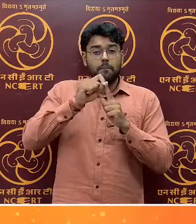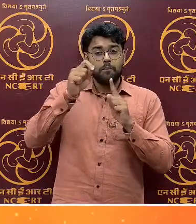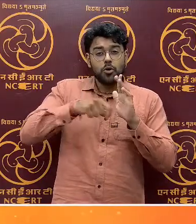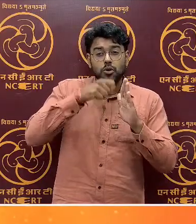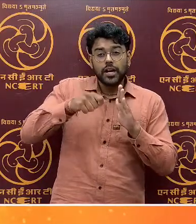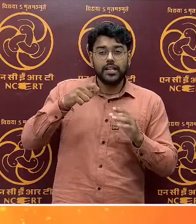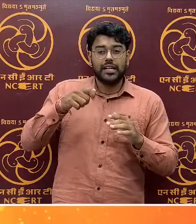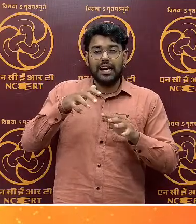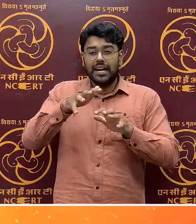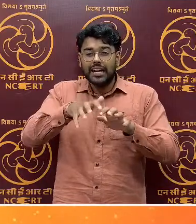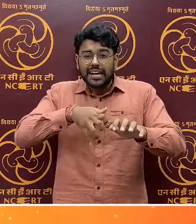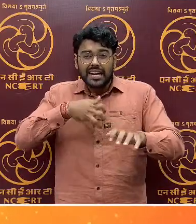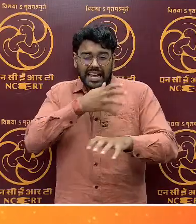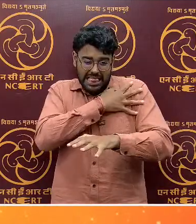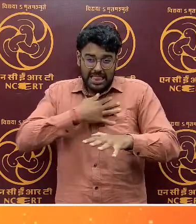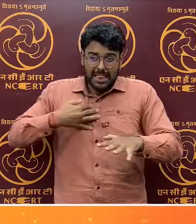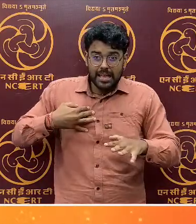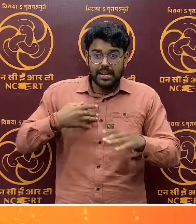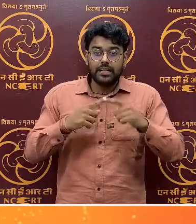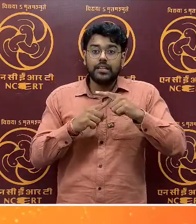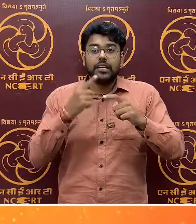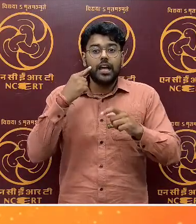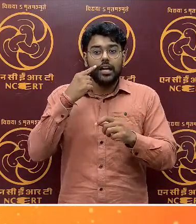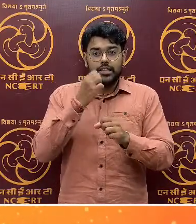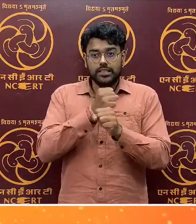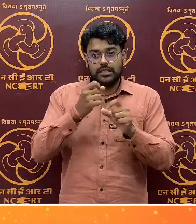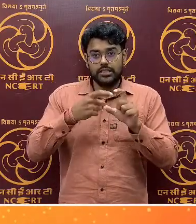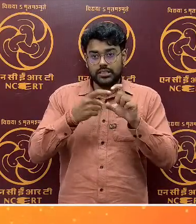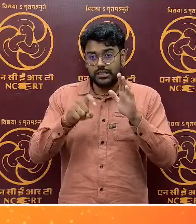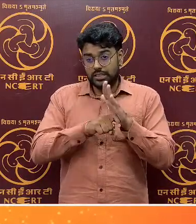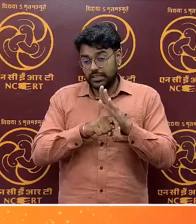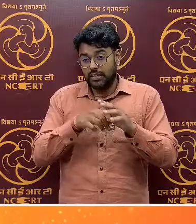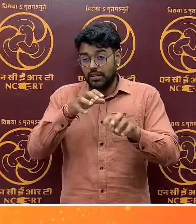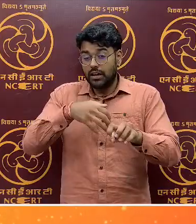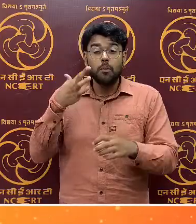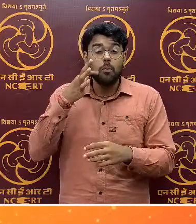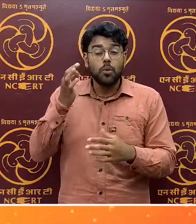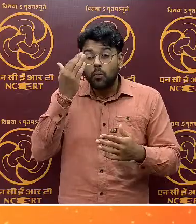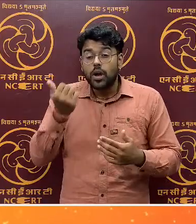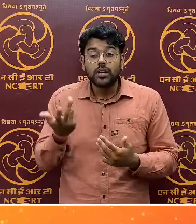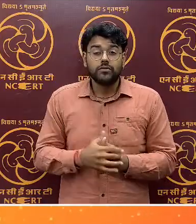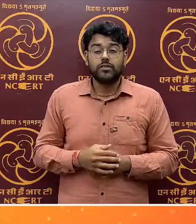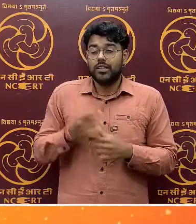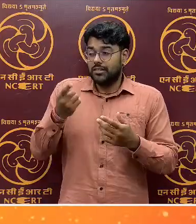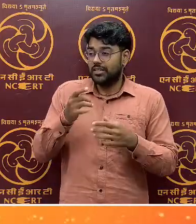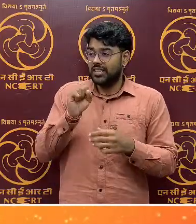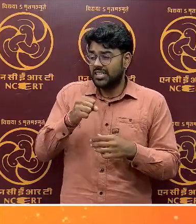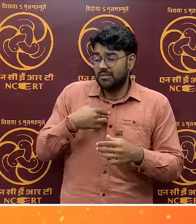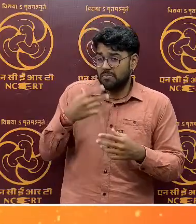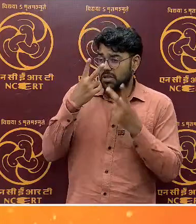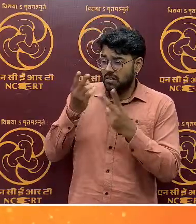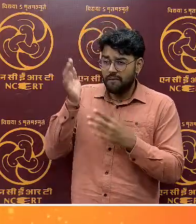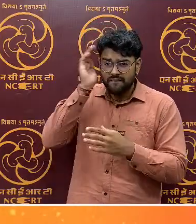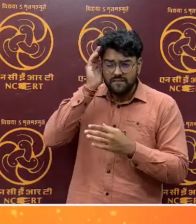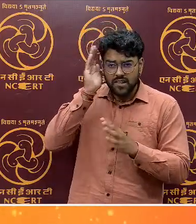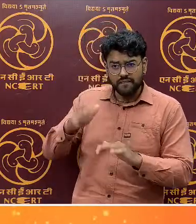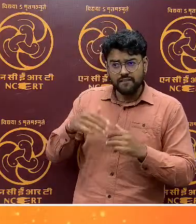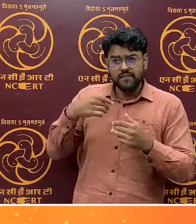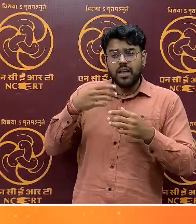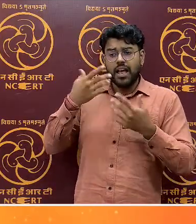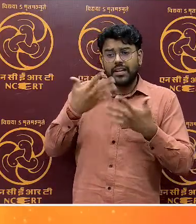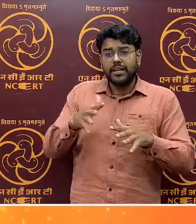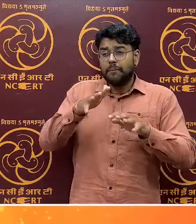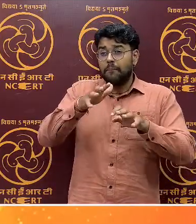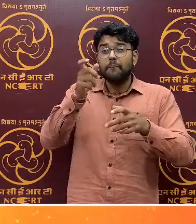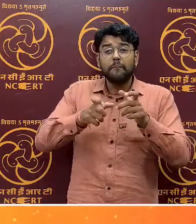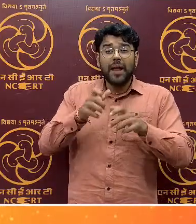Tiger. Yes. Yes. Why it is important? Like conservation of many species which are on the verge of extinction, and we Yes. work on them. We work